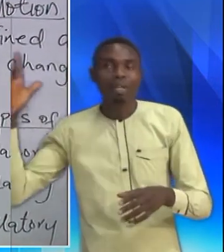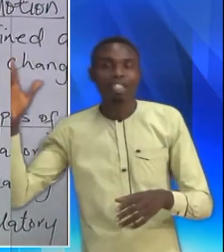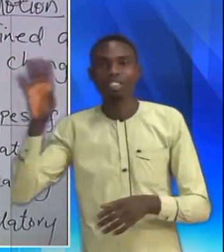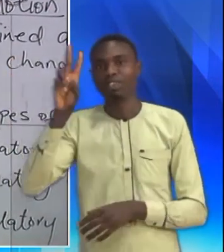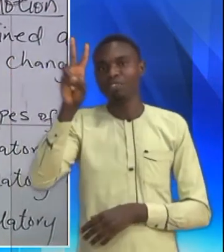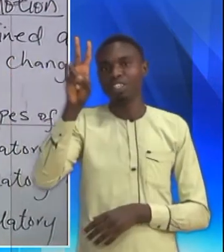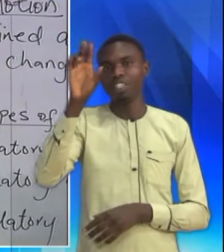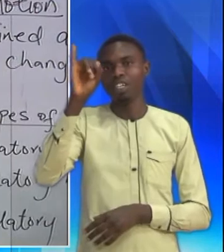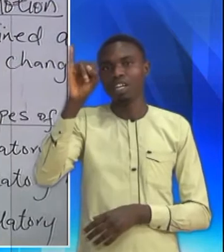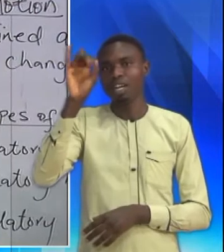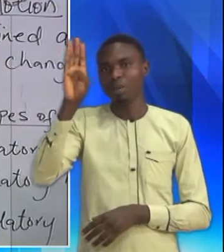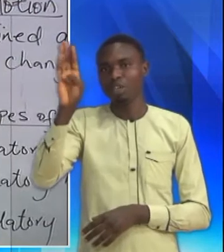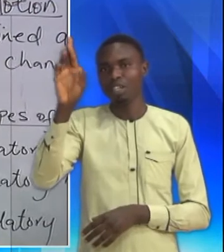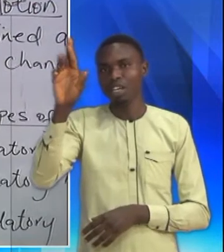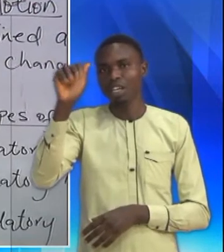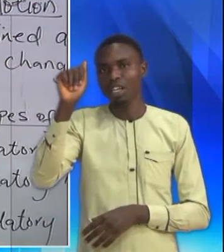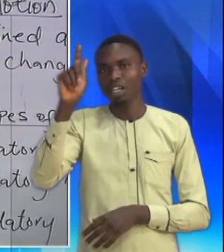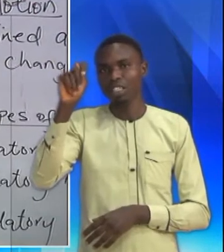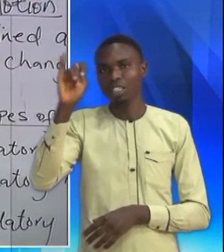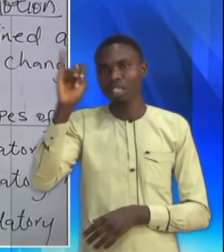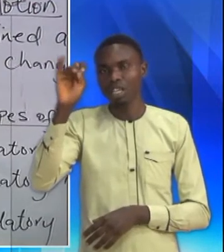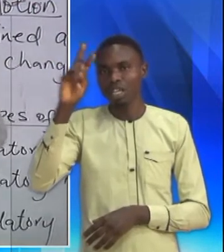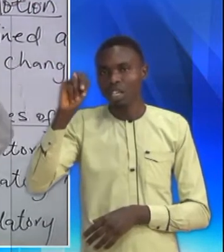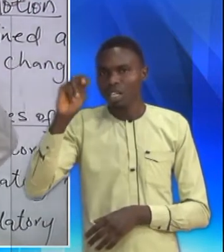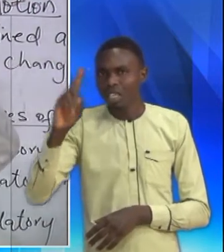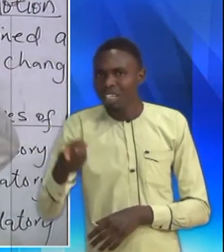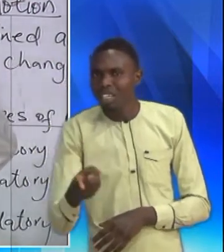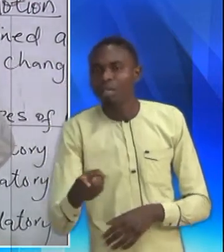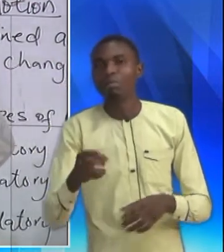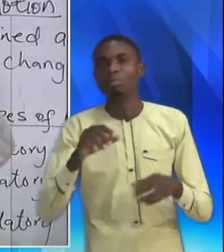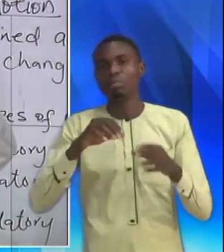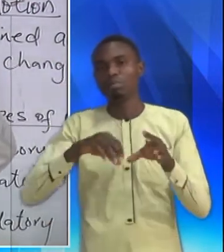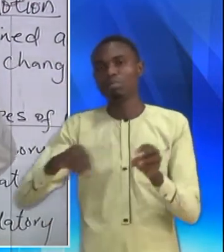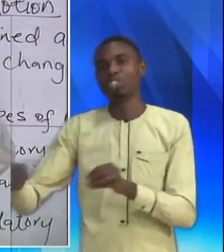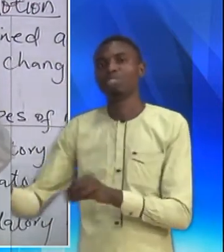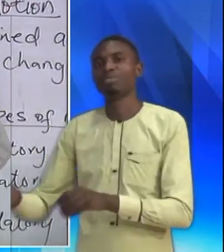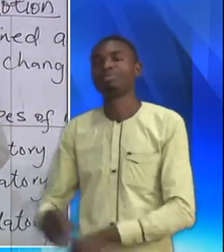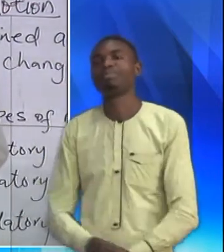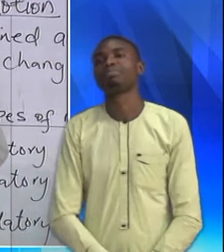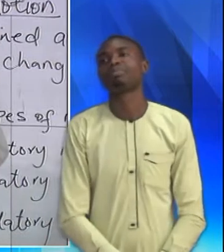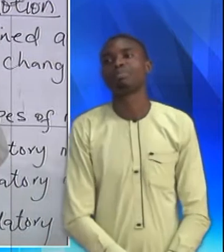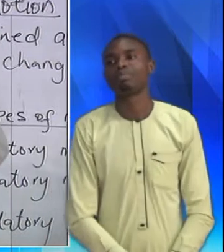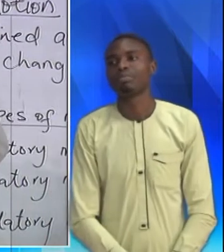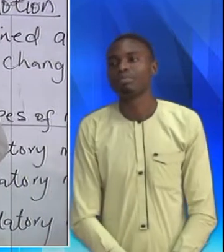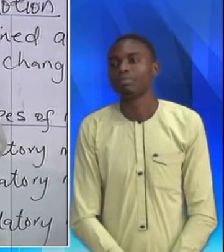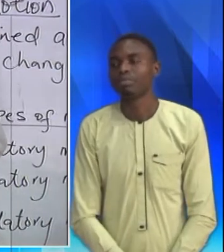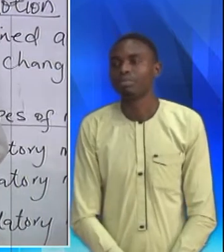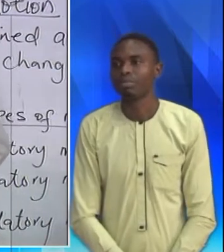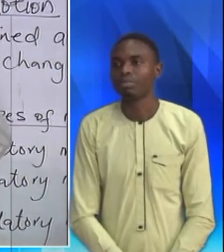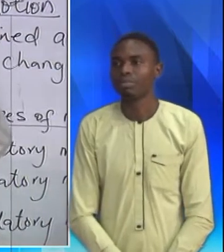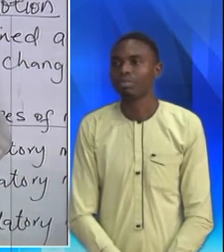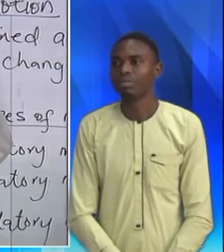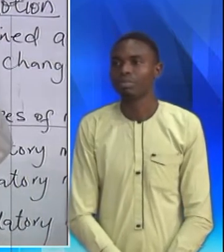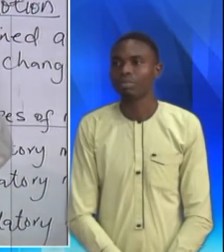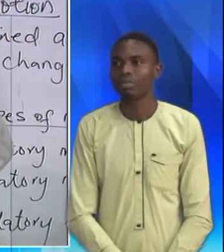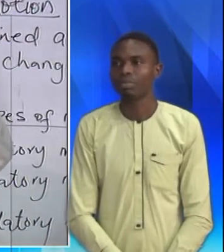To and fro movement. This is vertical while the other one is horizontal. So they are the same. They are what?